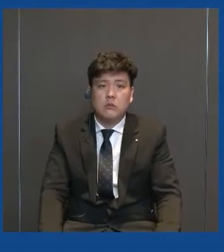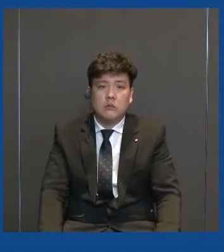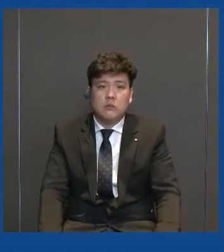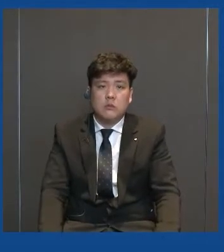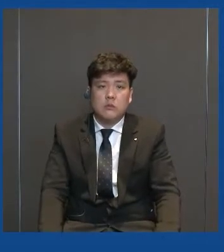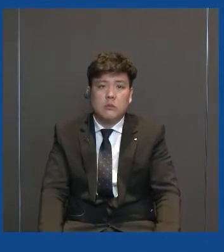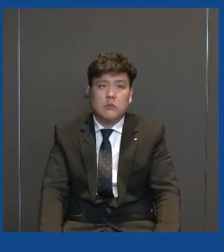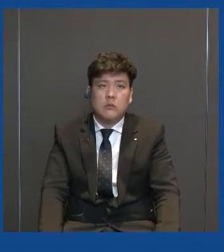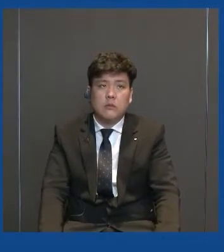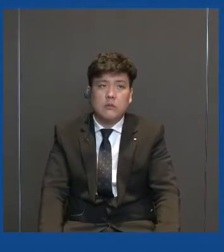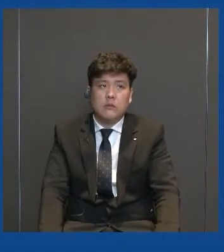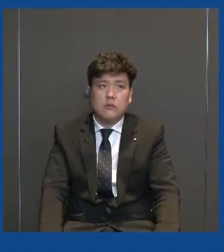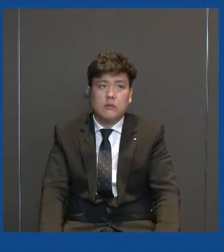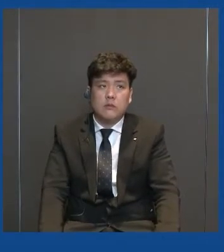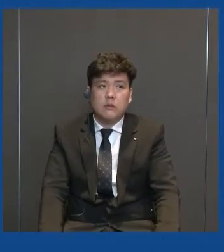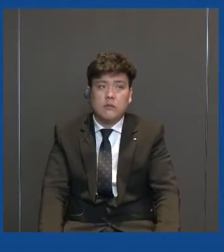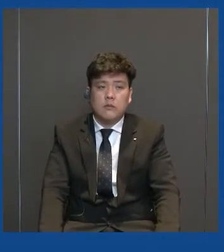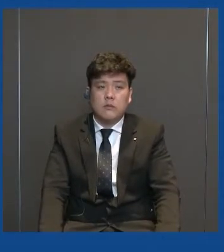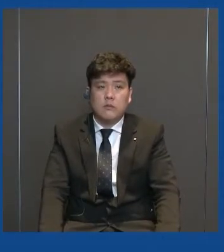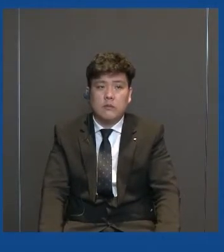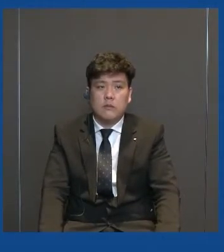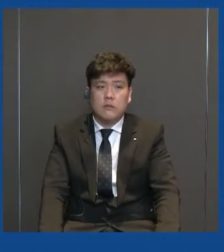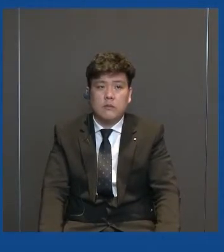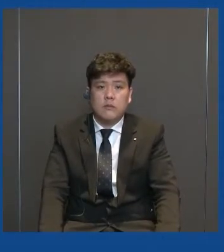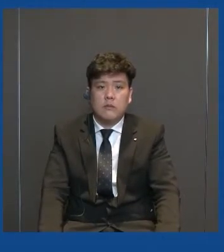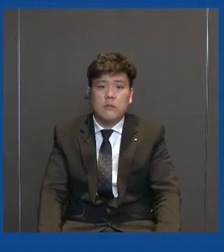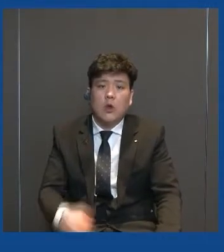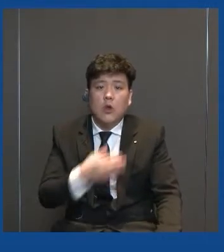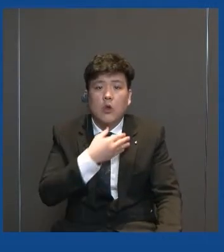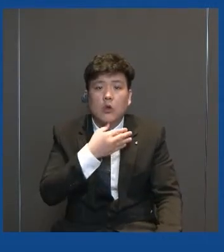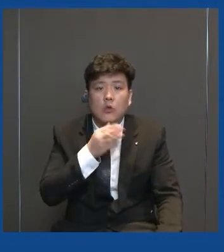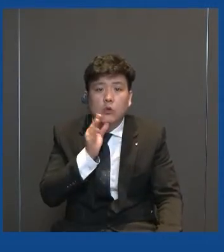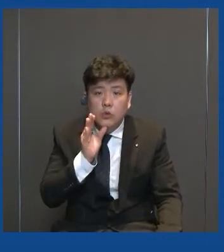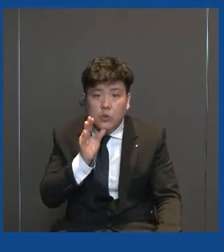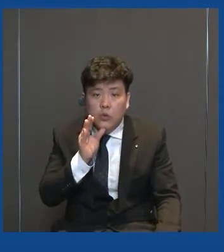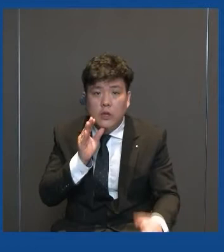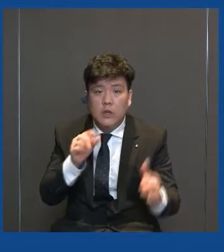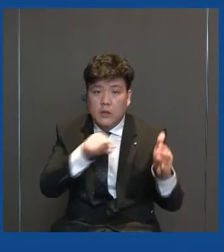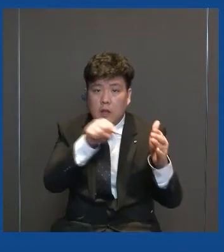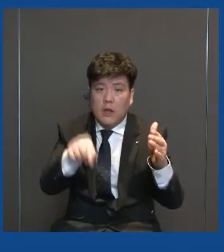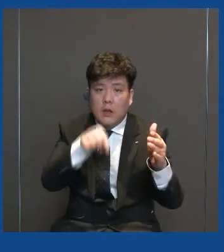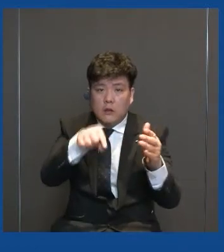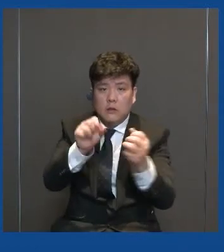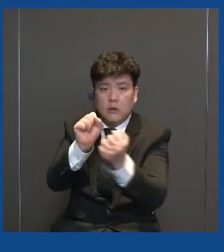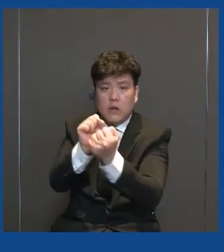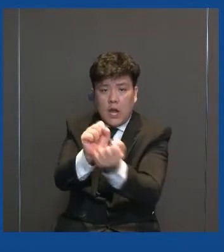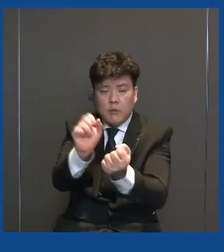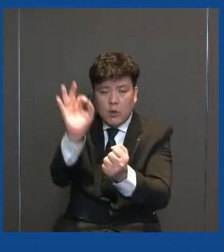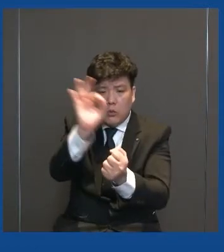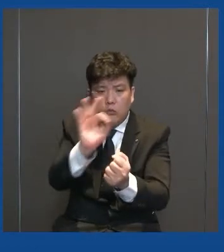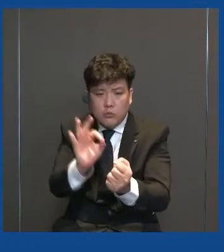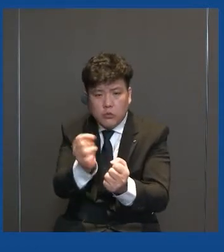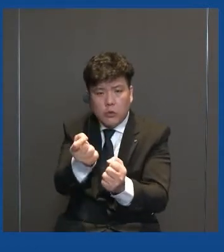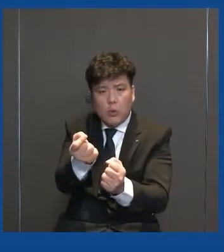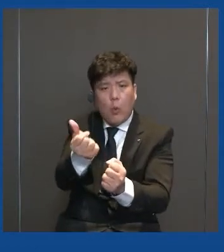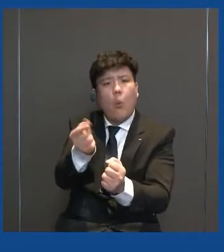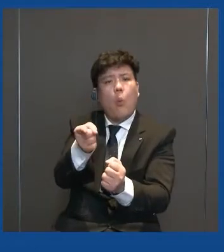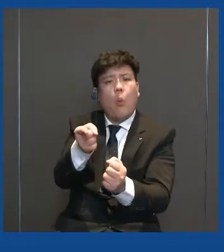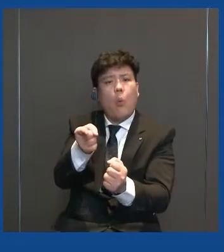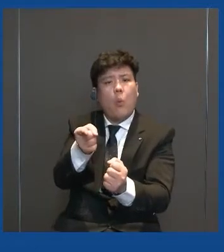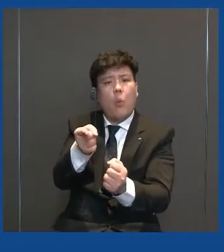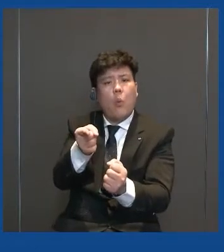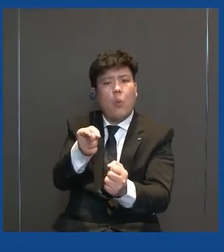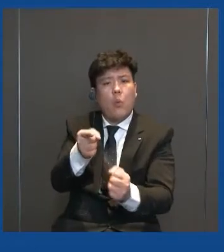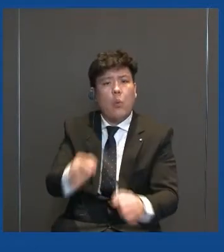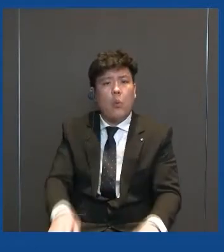the low case rate amongst the elderly citizens, the lockdown of society and the strategy of isolation, especially